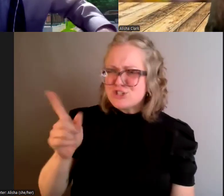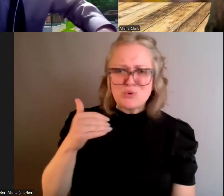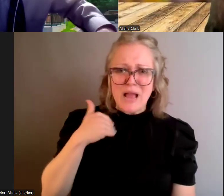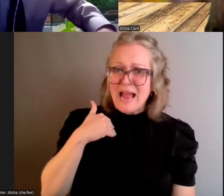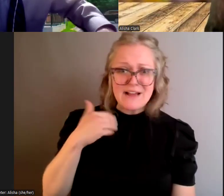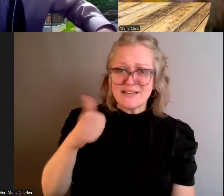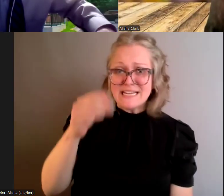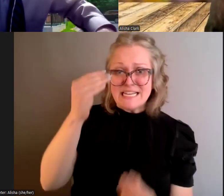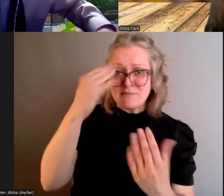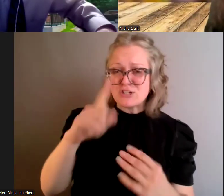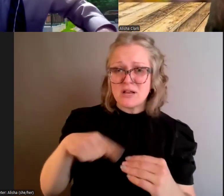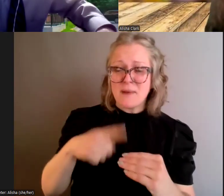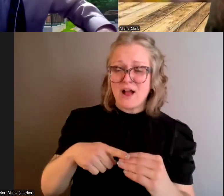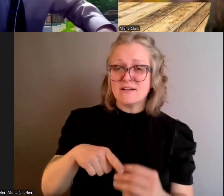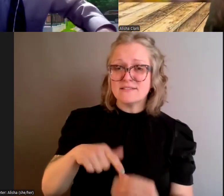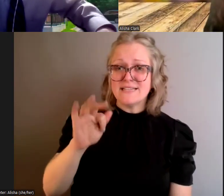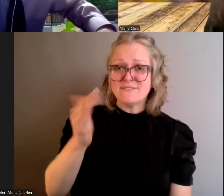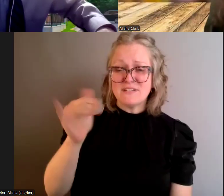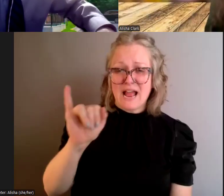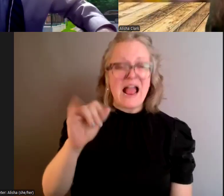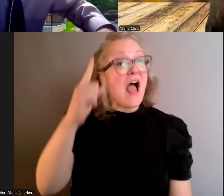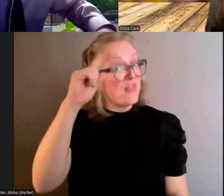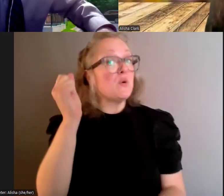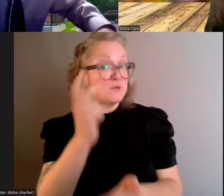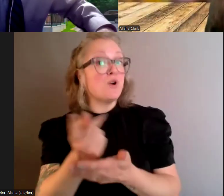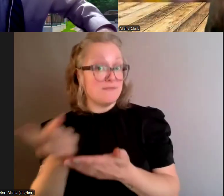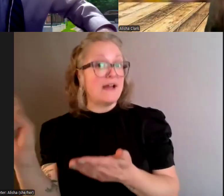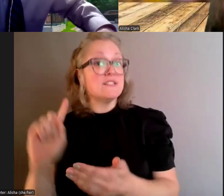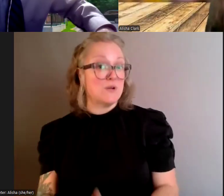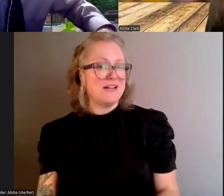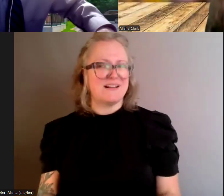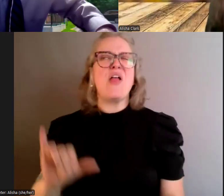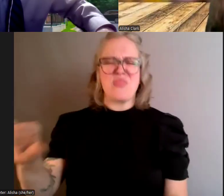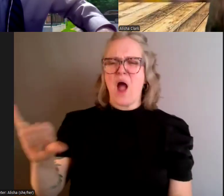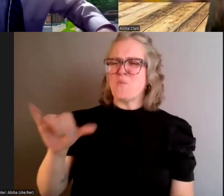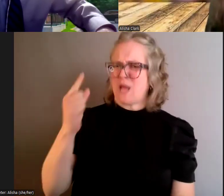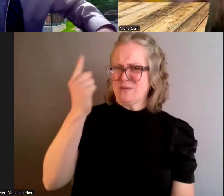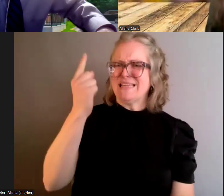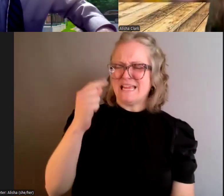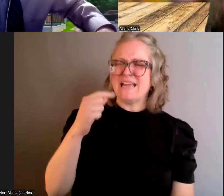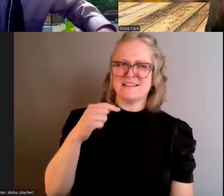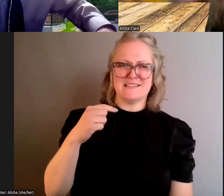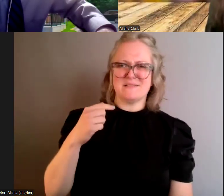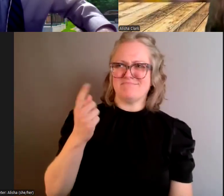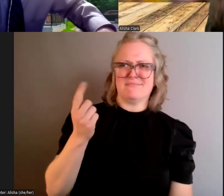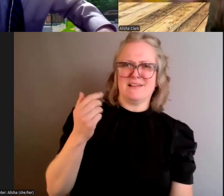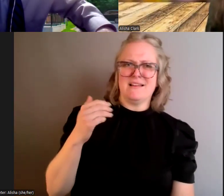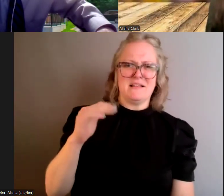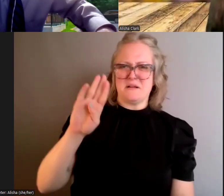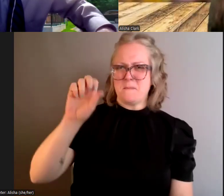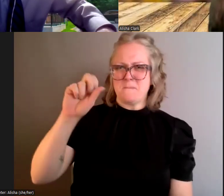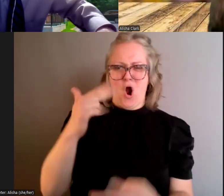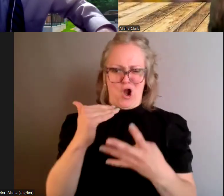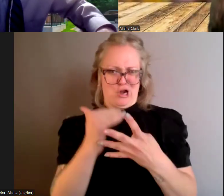I? I believe it was approved last week. Okay, that's what I was thinking. Either late March, early